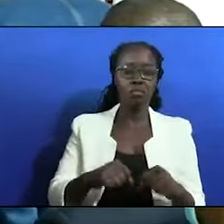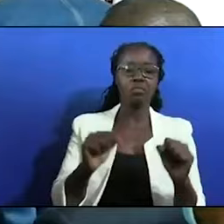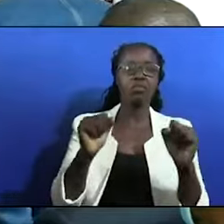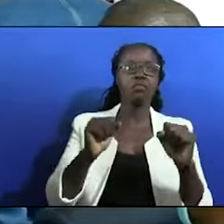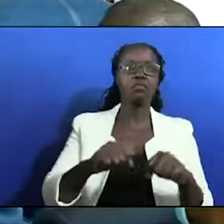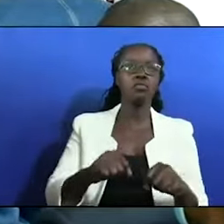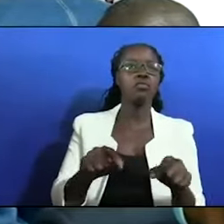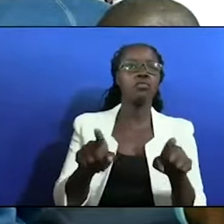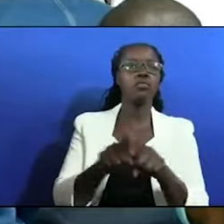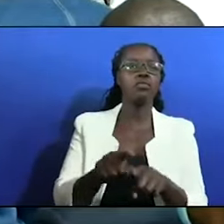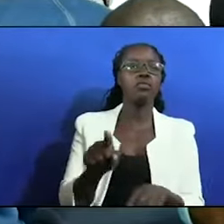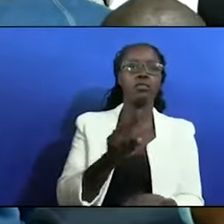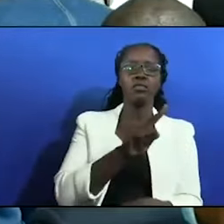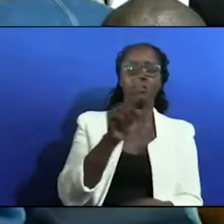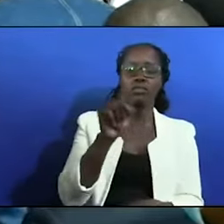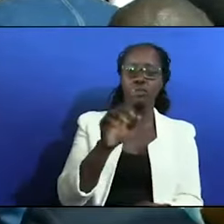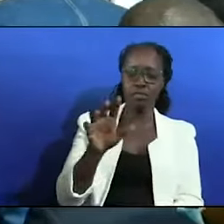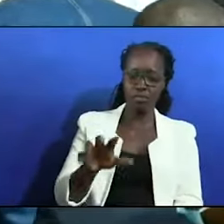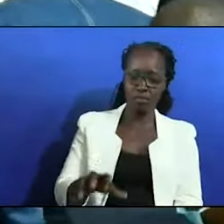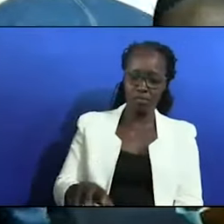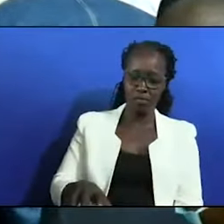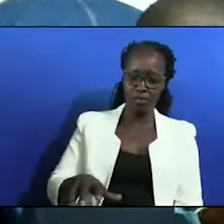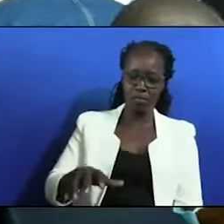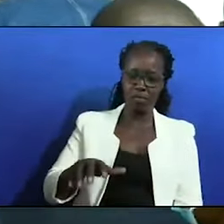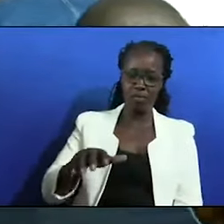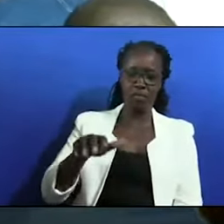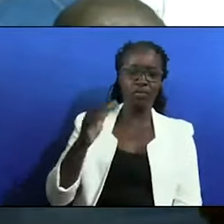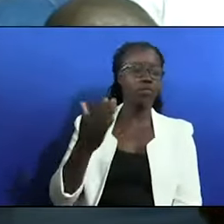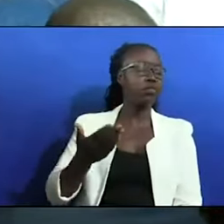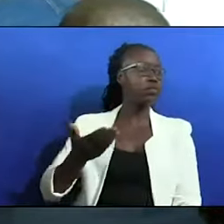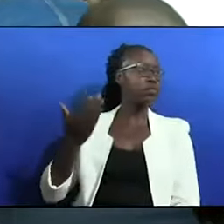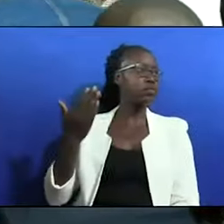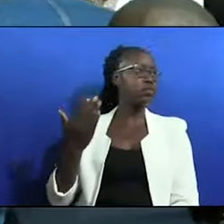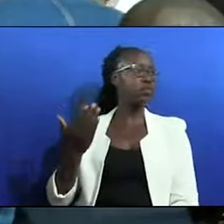Come. I want to shake those hands with my pastor here, my leader.